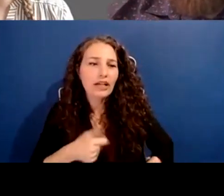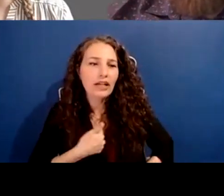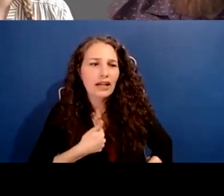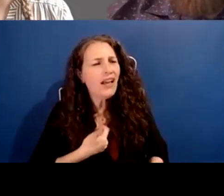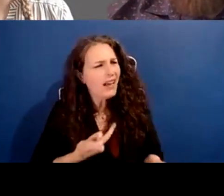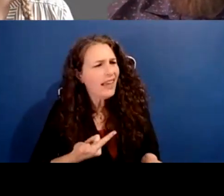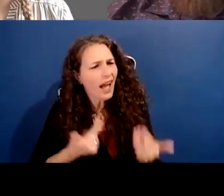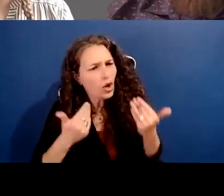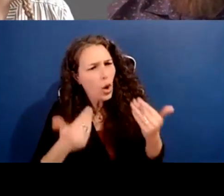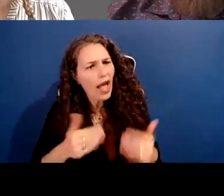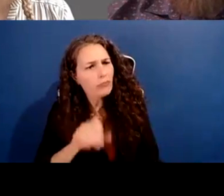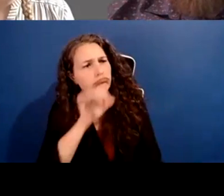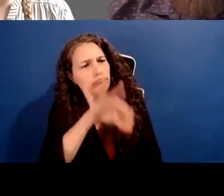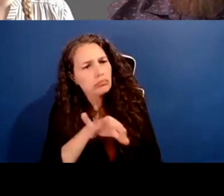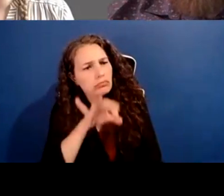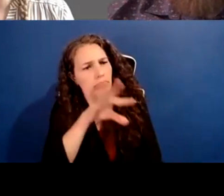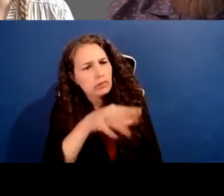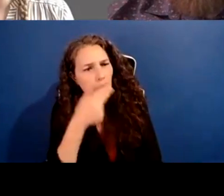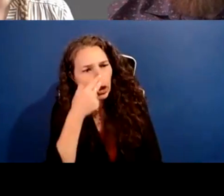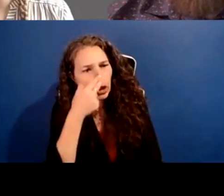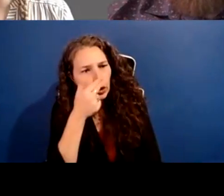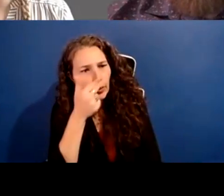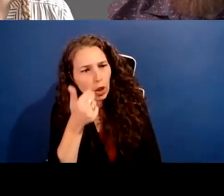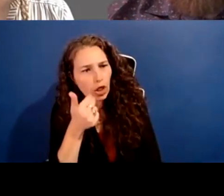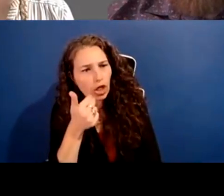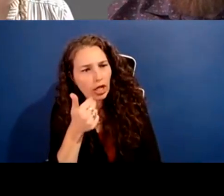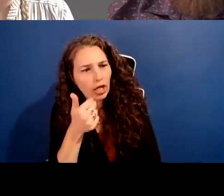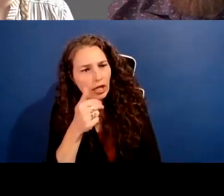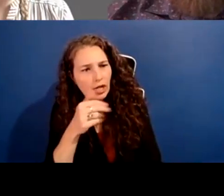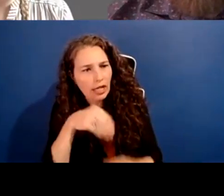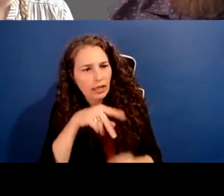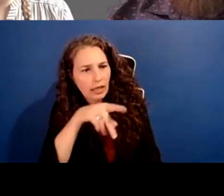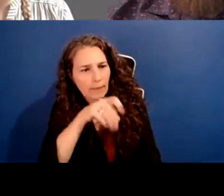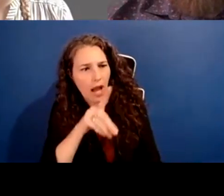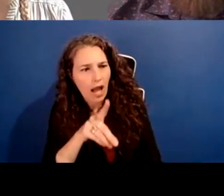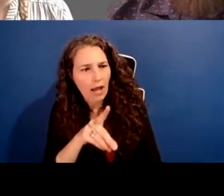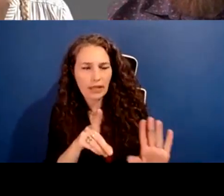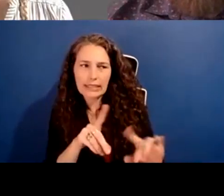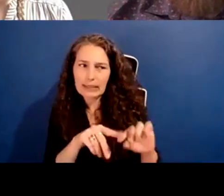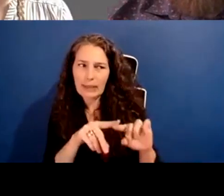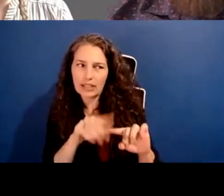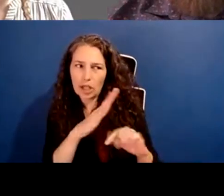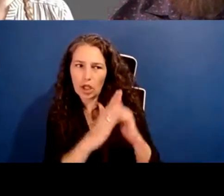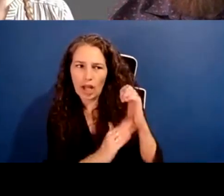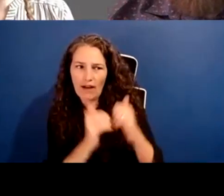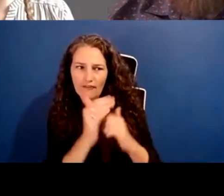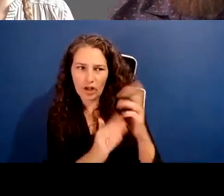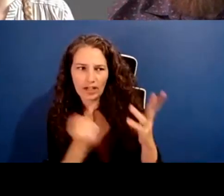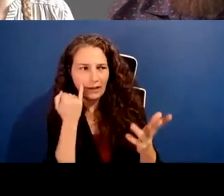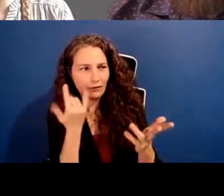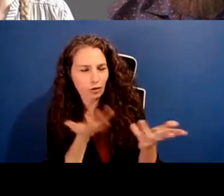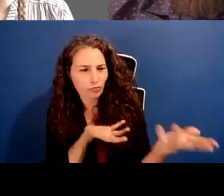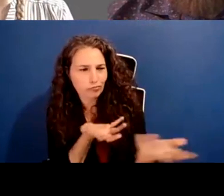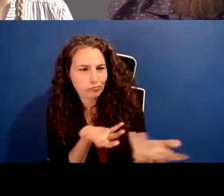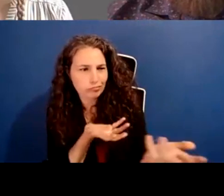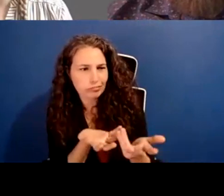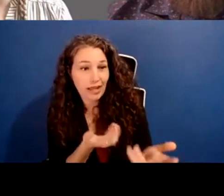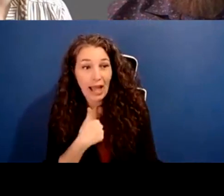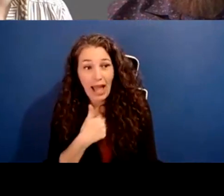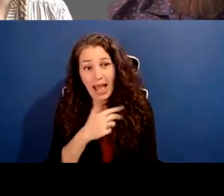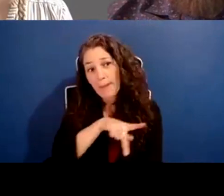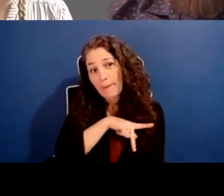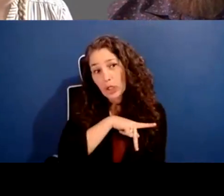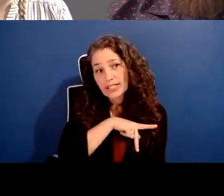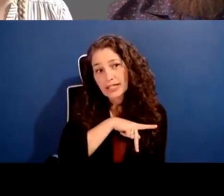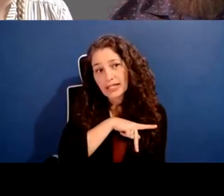but don't say anything unless you're comfortable saying it. Basically, it depends on your comfort level. Basically, I personally,